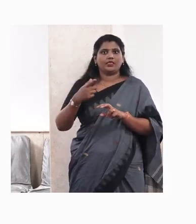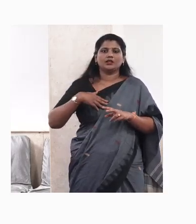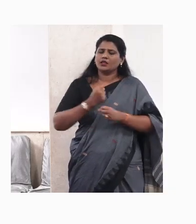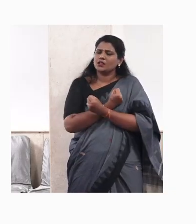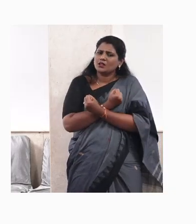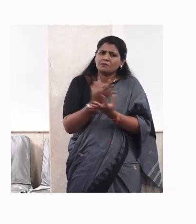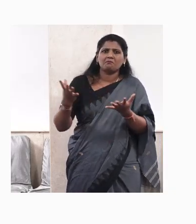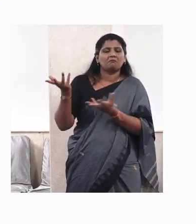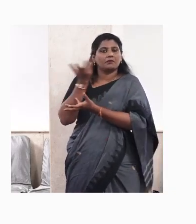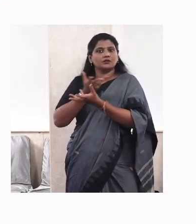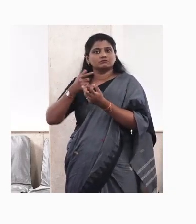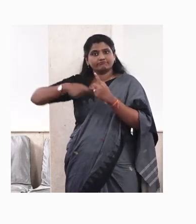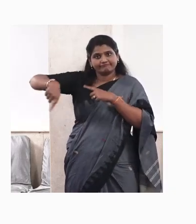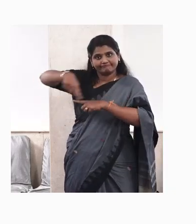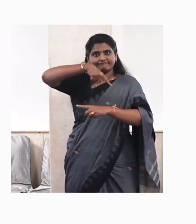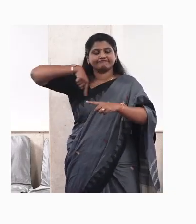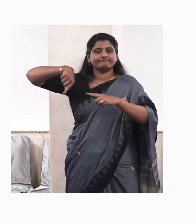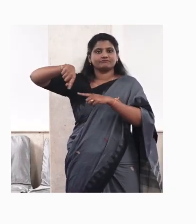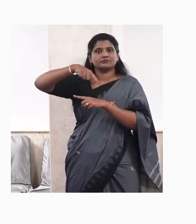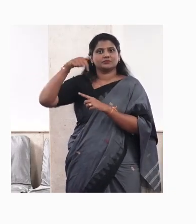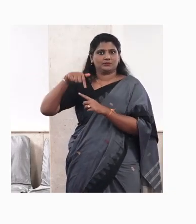of discussion around this particular